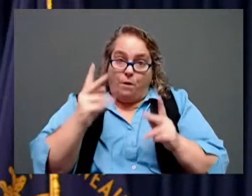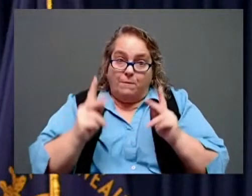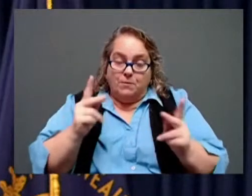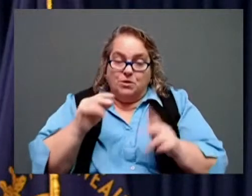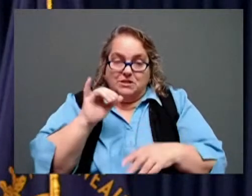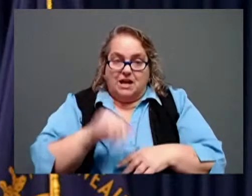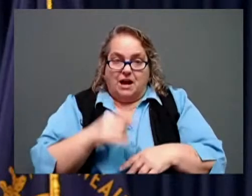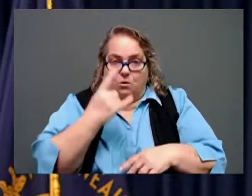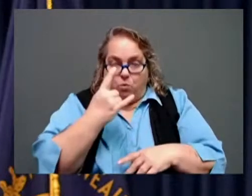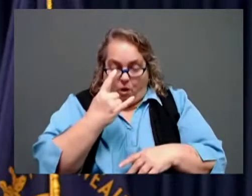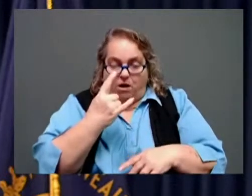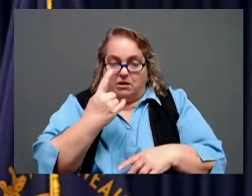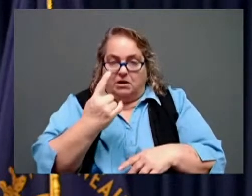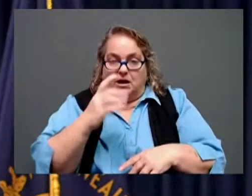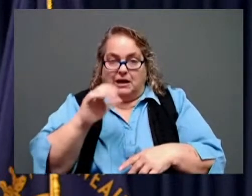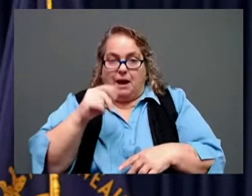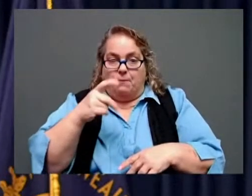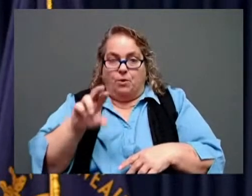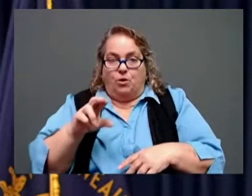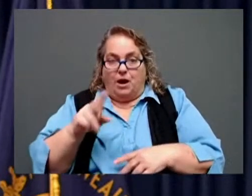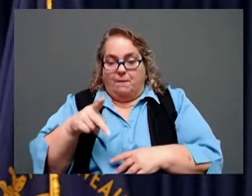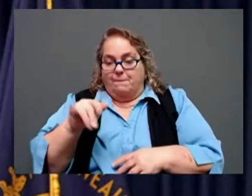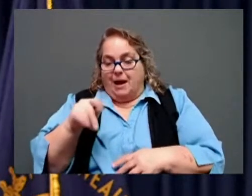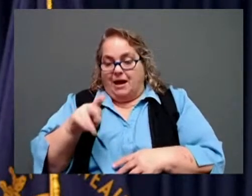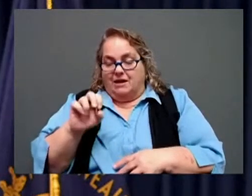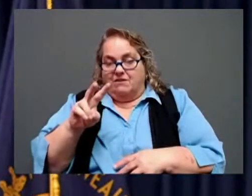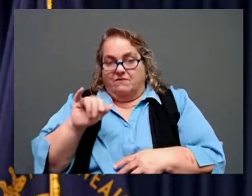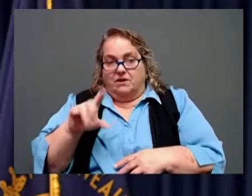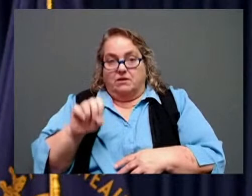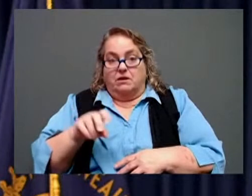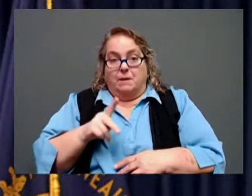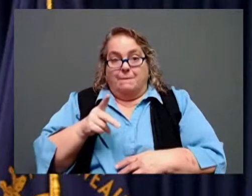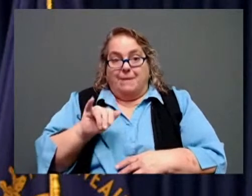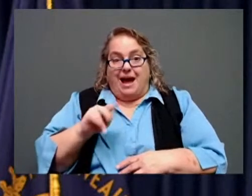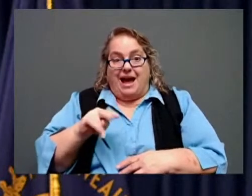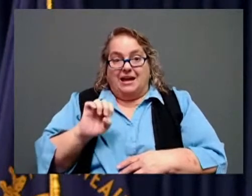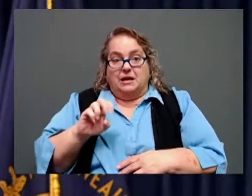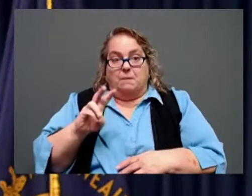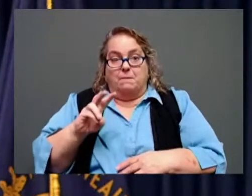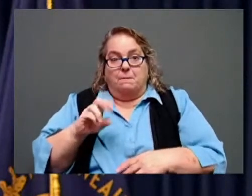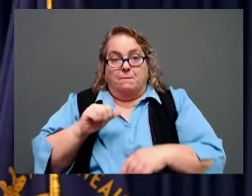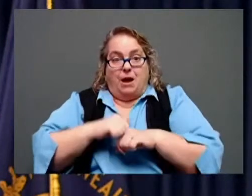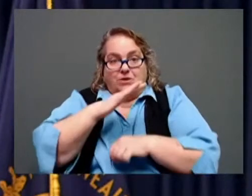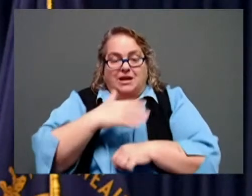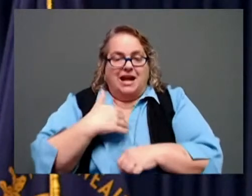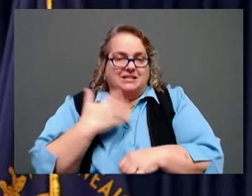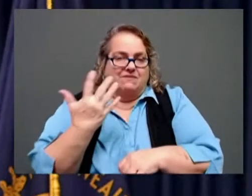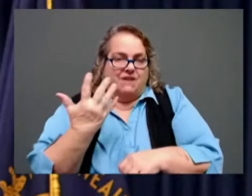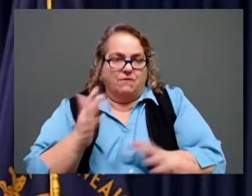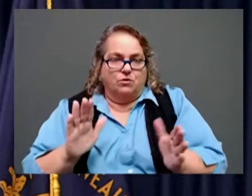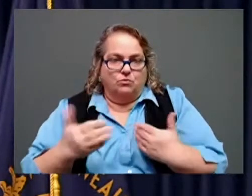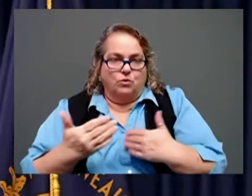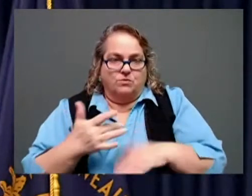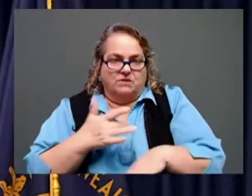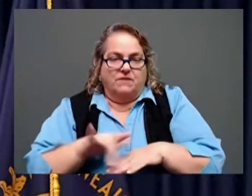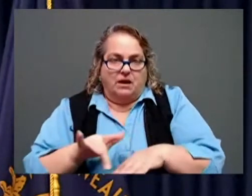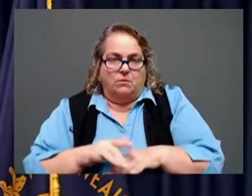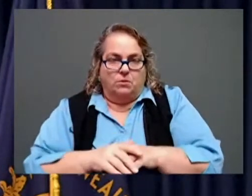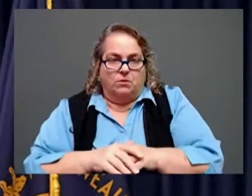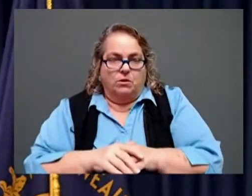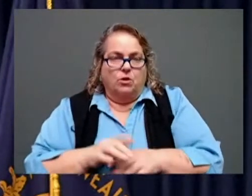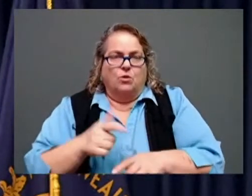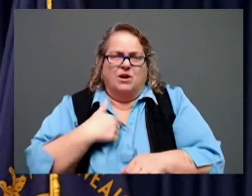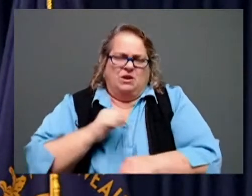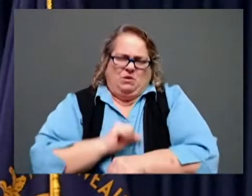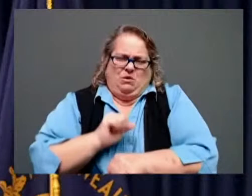Paintsville State Park campground. Pine Mountain still has at least 5 rooms. We are working so hard to get Buckhorn State